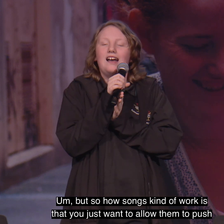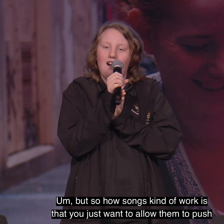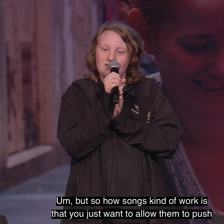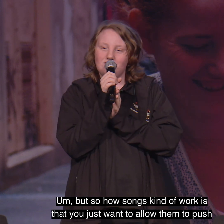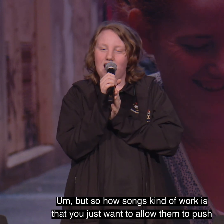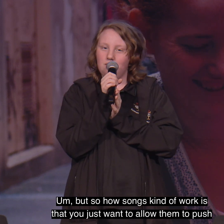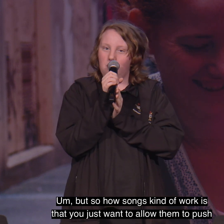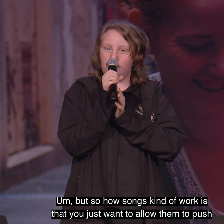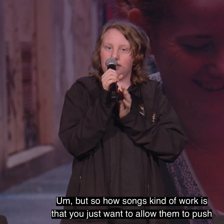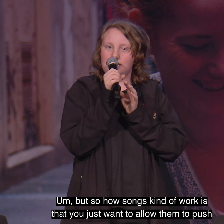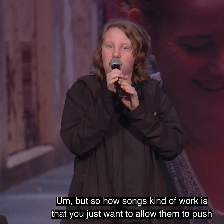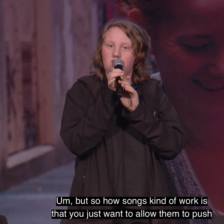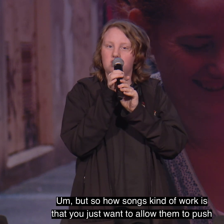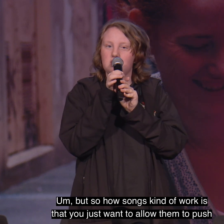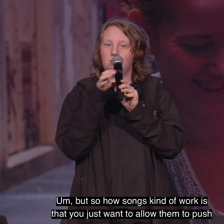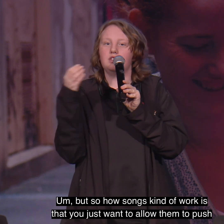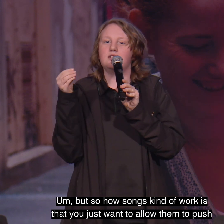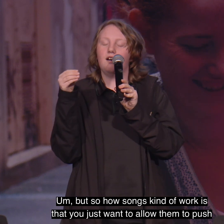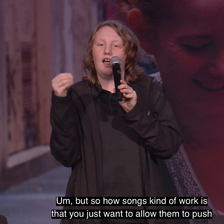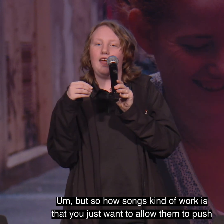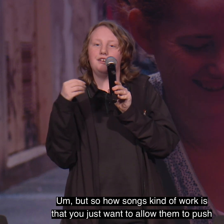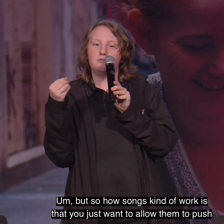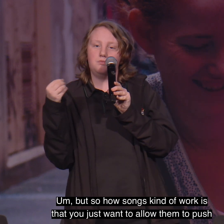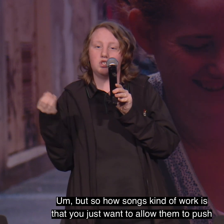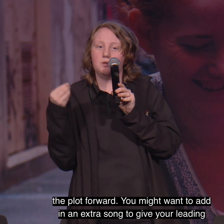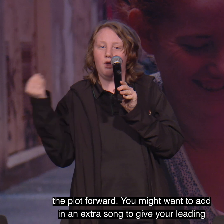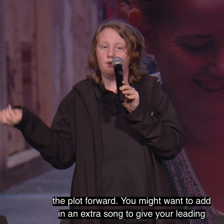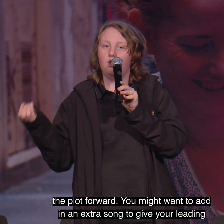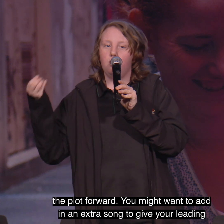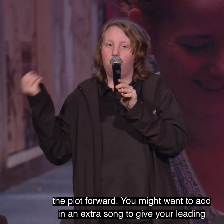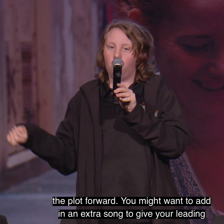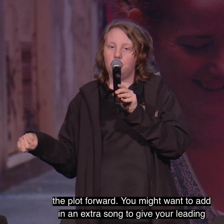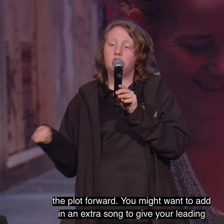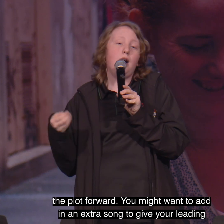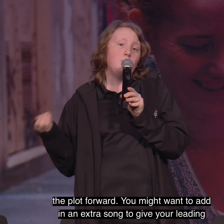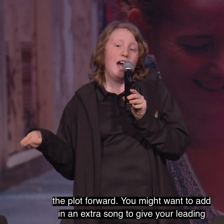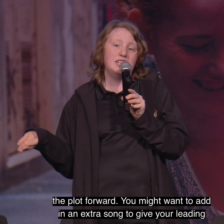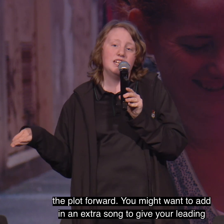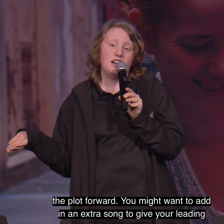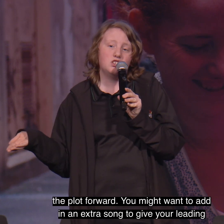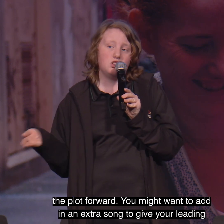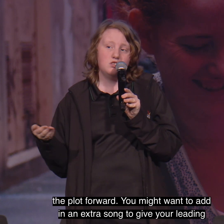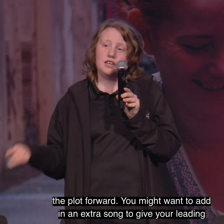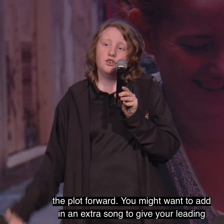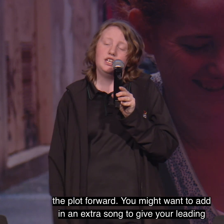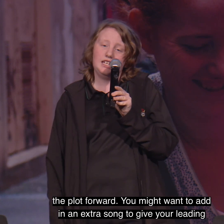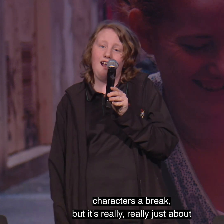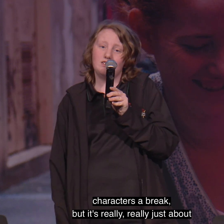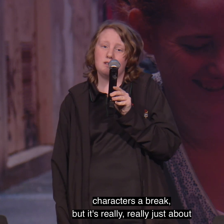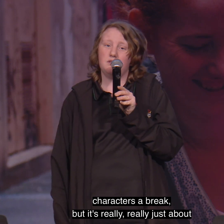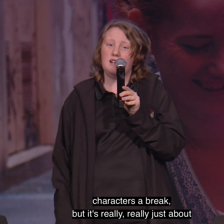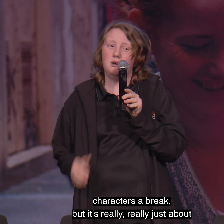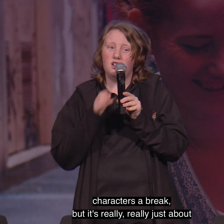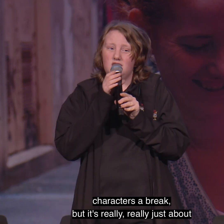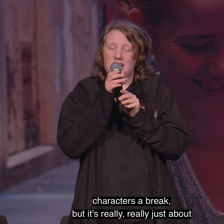But so how songs kind of work is that you just want to allow them to push the plot forward. You might want to add in an extra song to give your leading